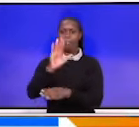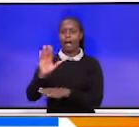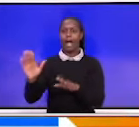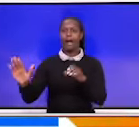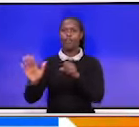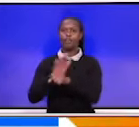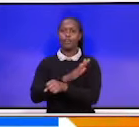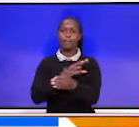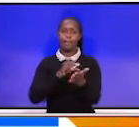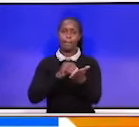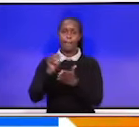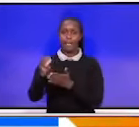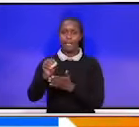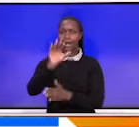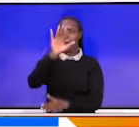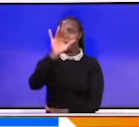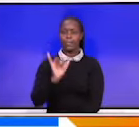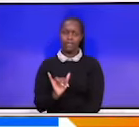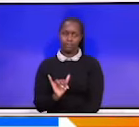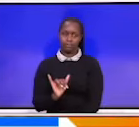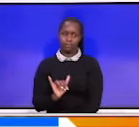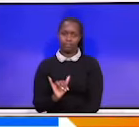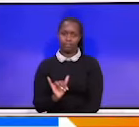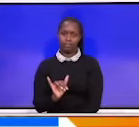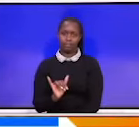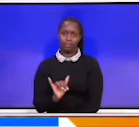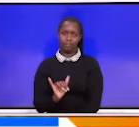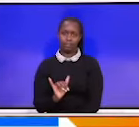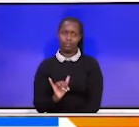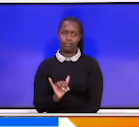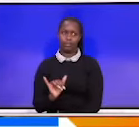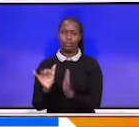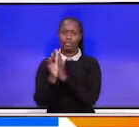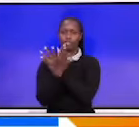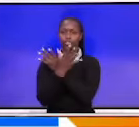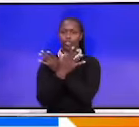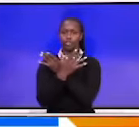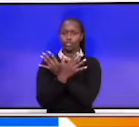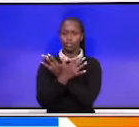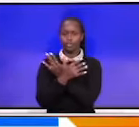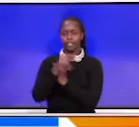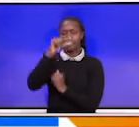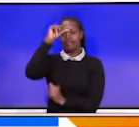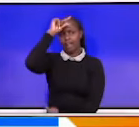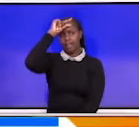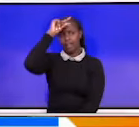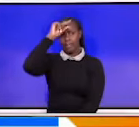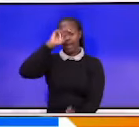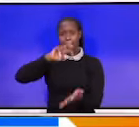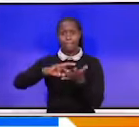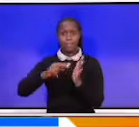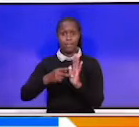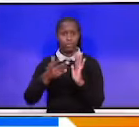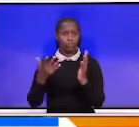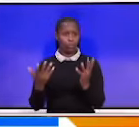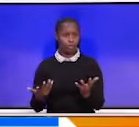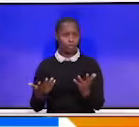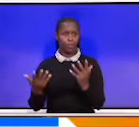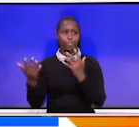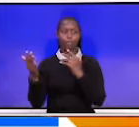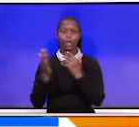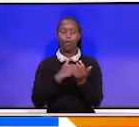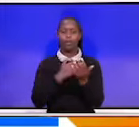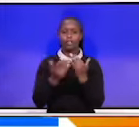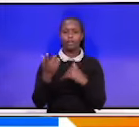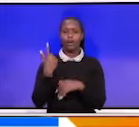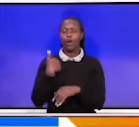for by the German government, meaning that whatever we